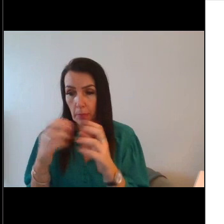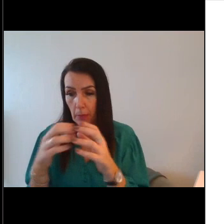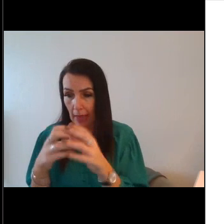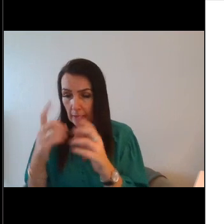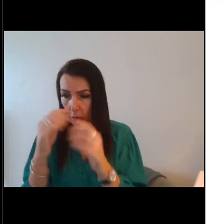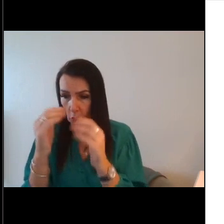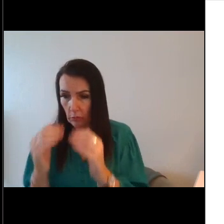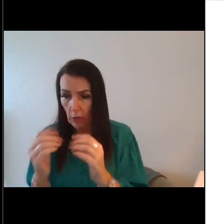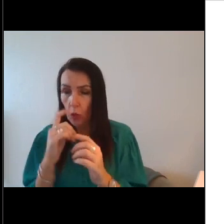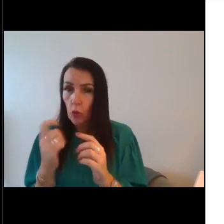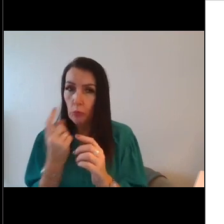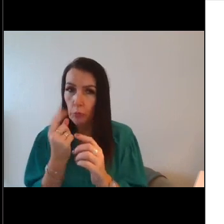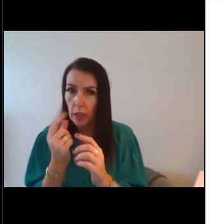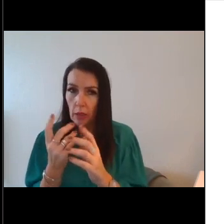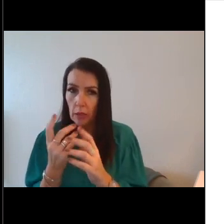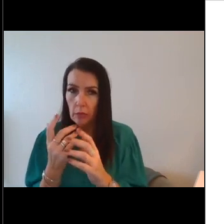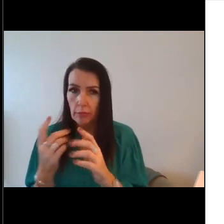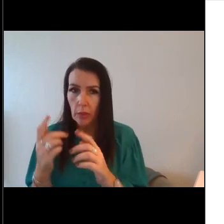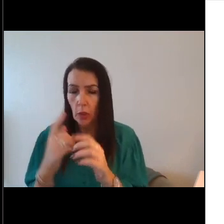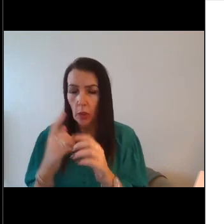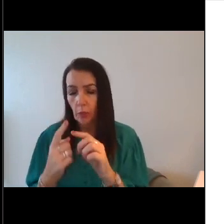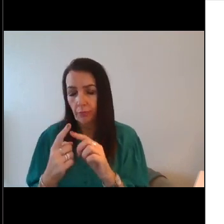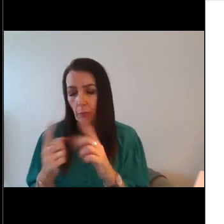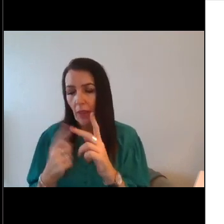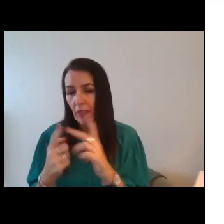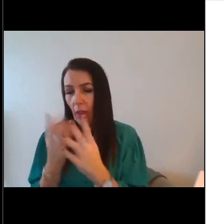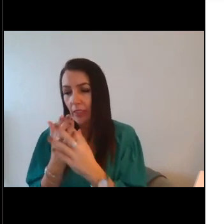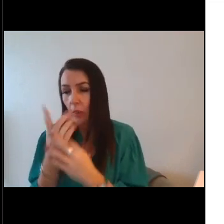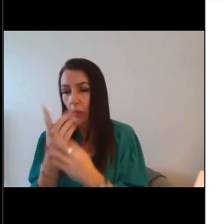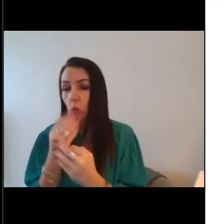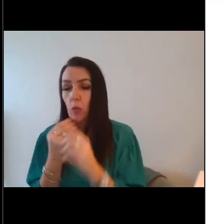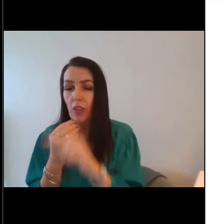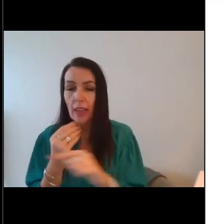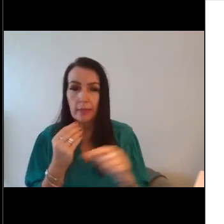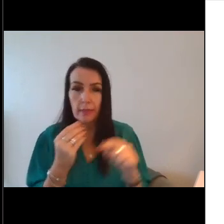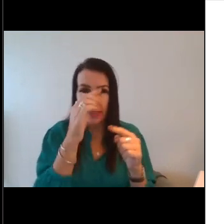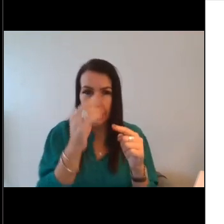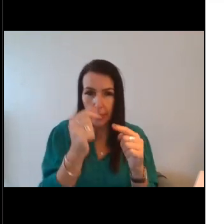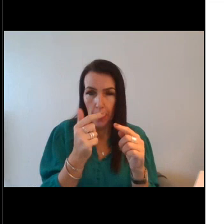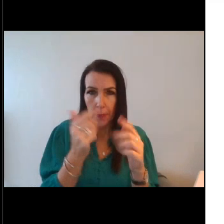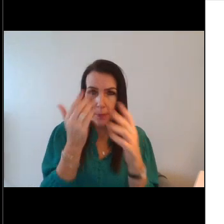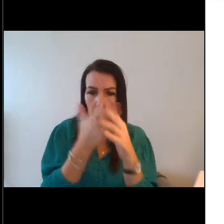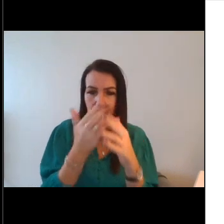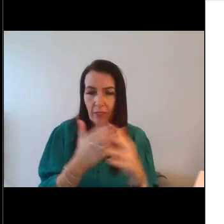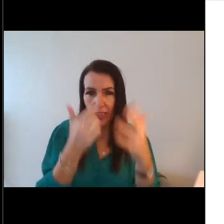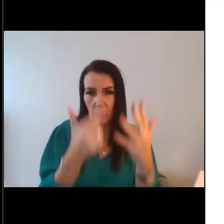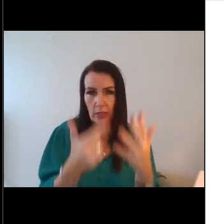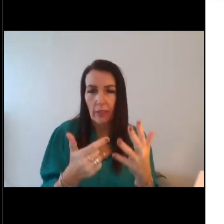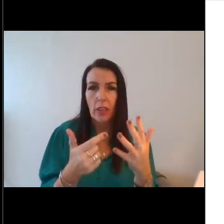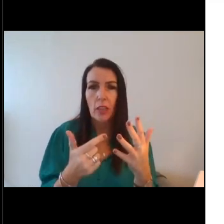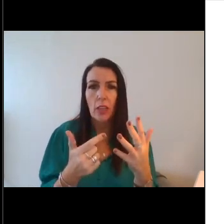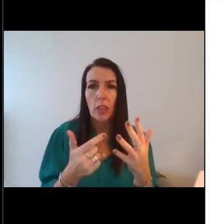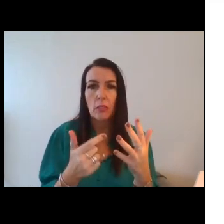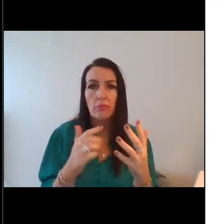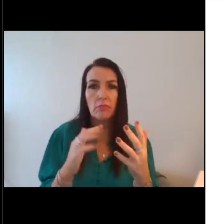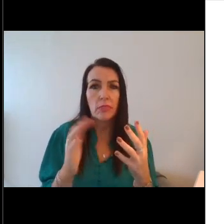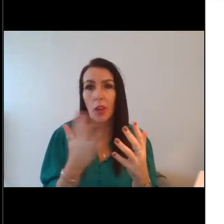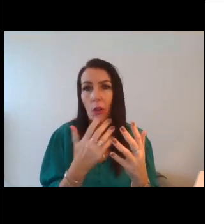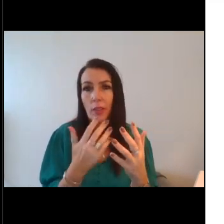qualified as suitable under the quick win intervention. Obviously, some of these interventions aren't mutually exclusive. So